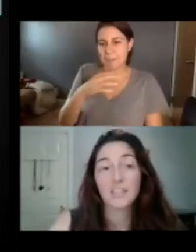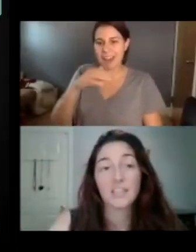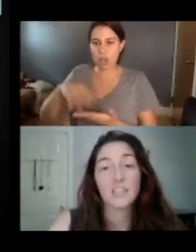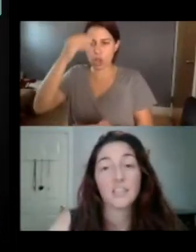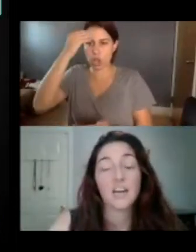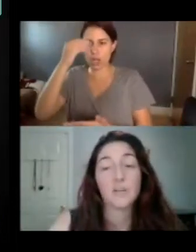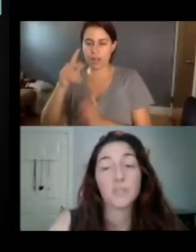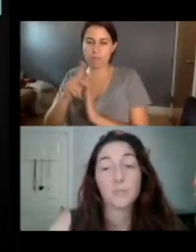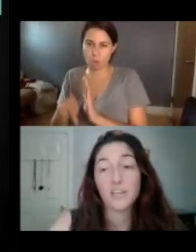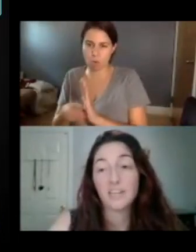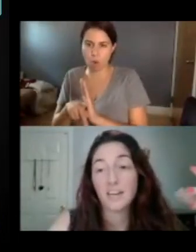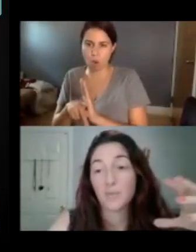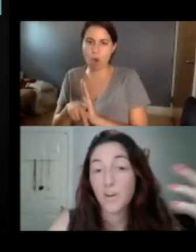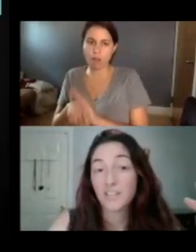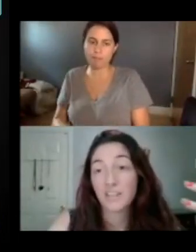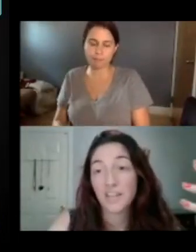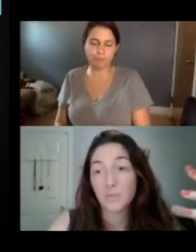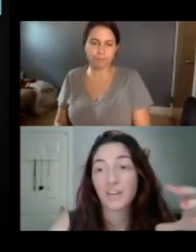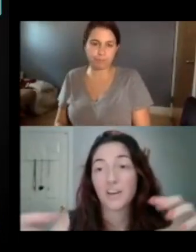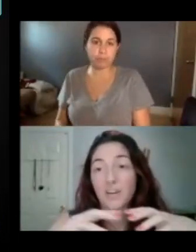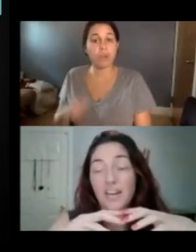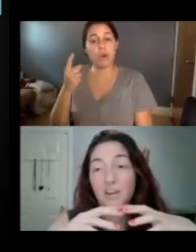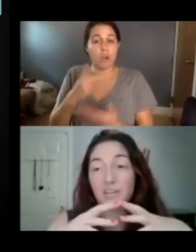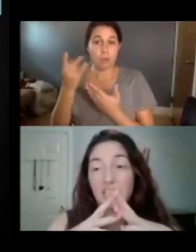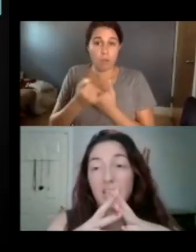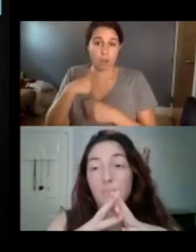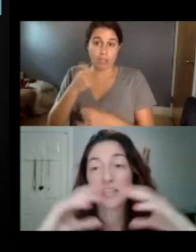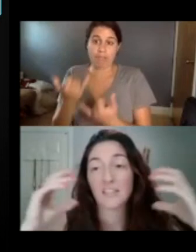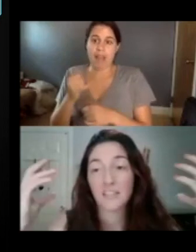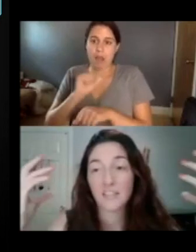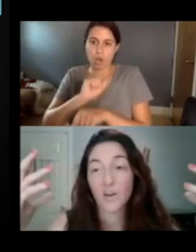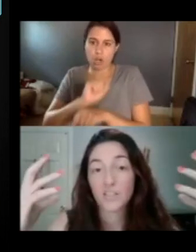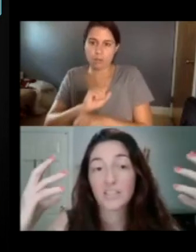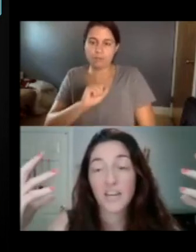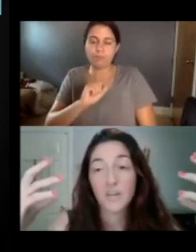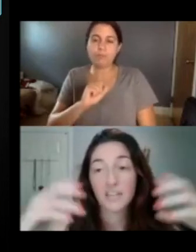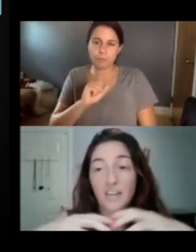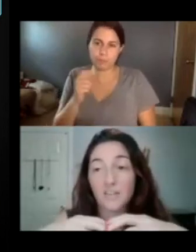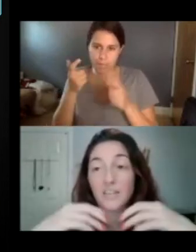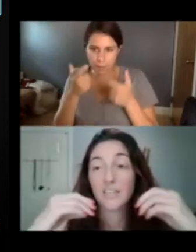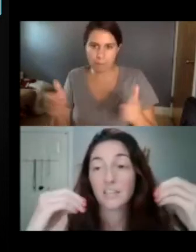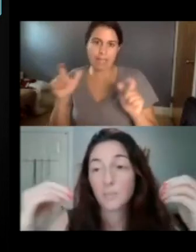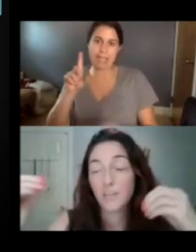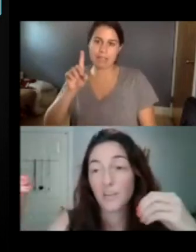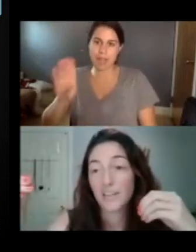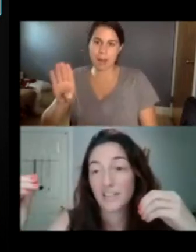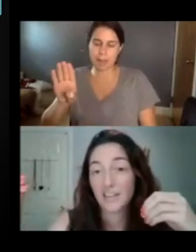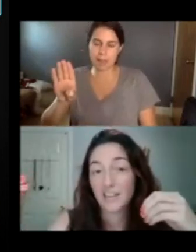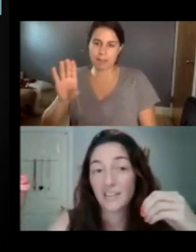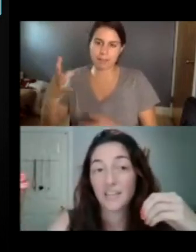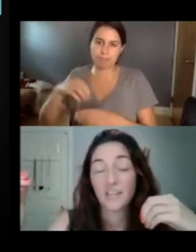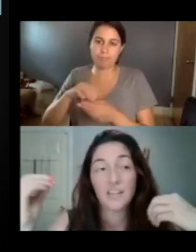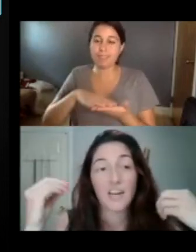protocols. So one project that I'm working on right now is basically this large database of sleep and